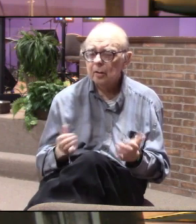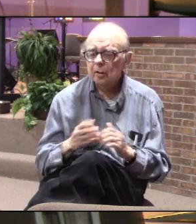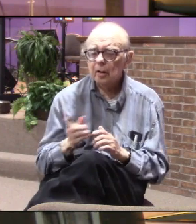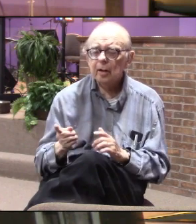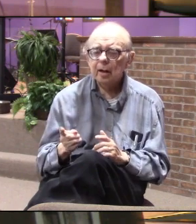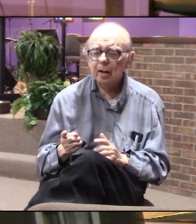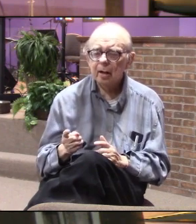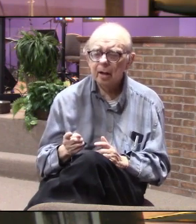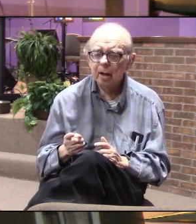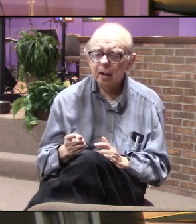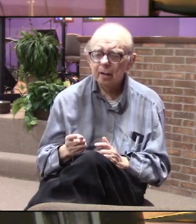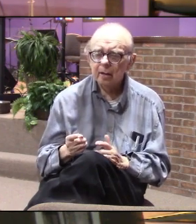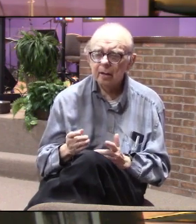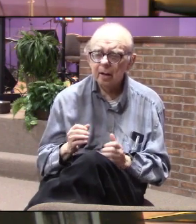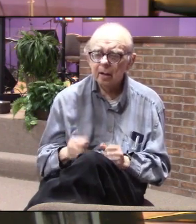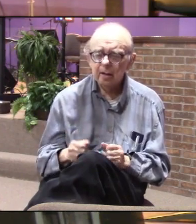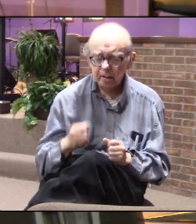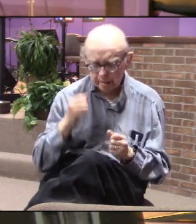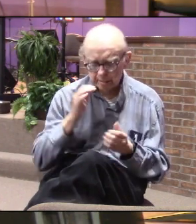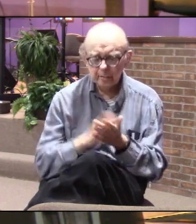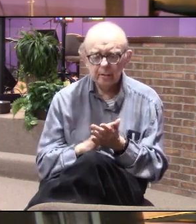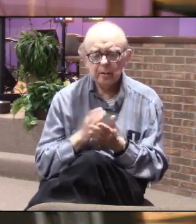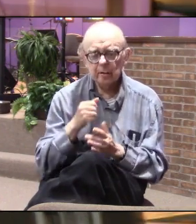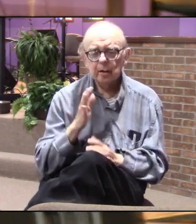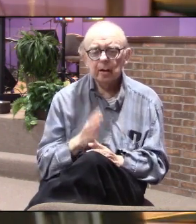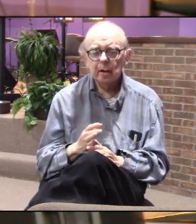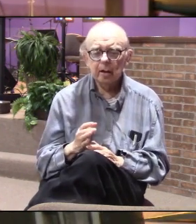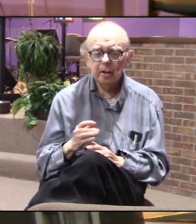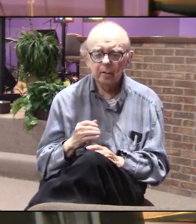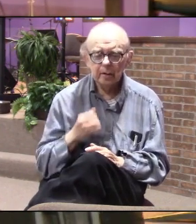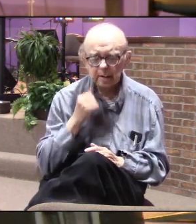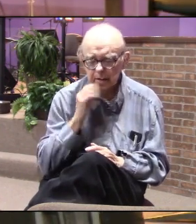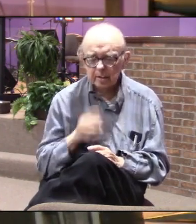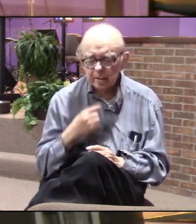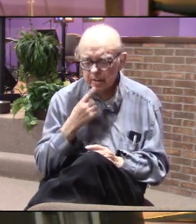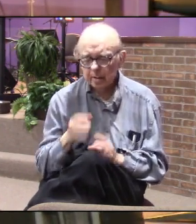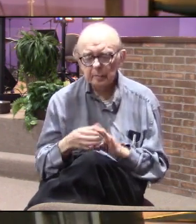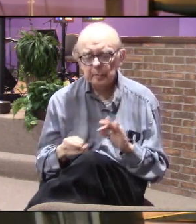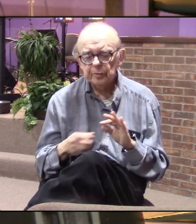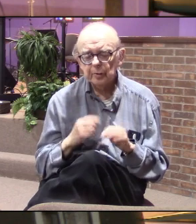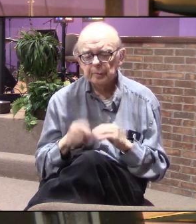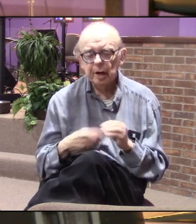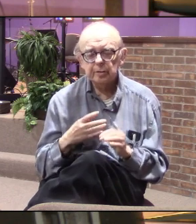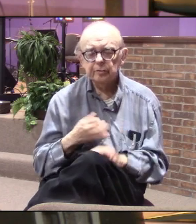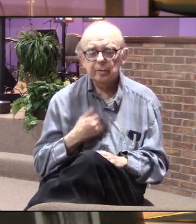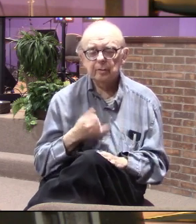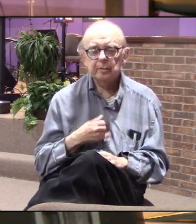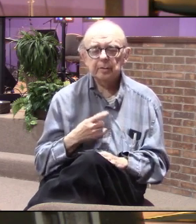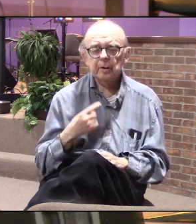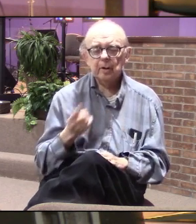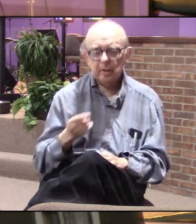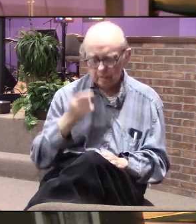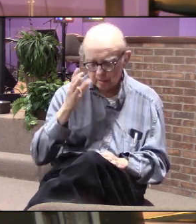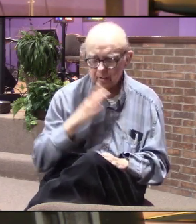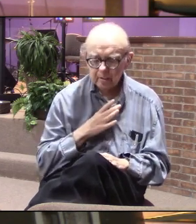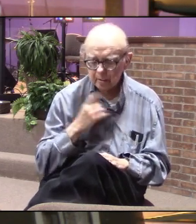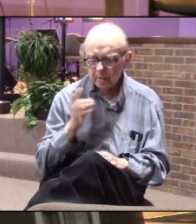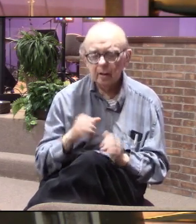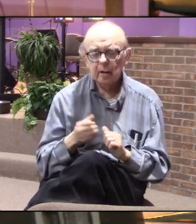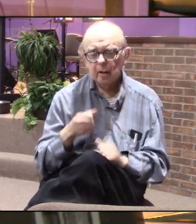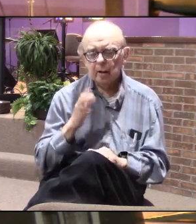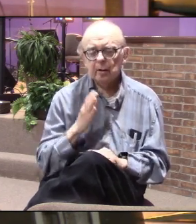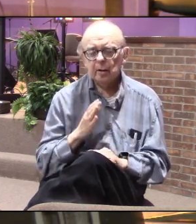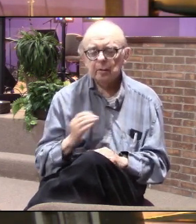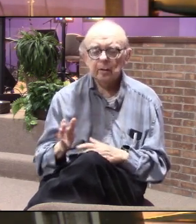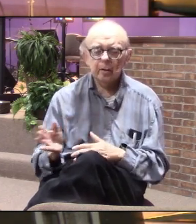could you believe in God? And she's telling him the story of Jonah. And he says, well, how could God create